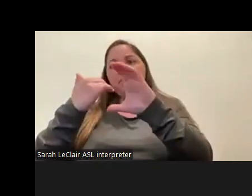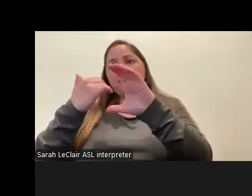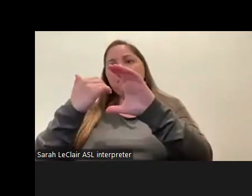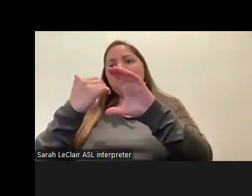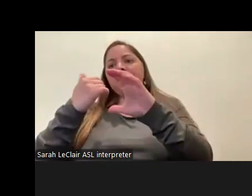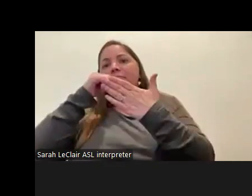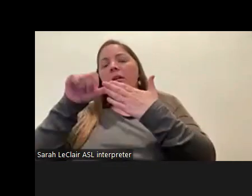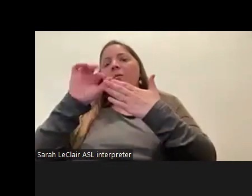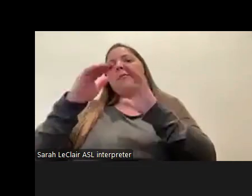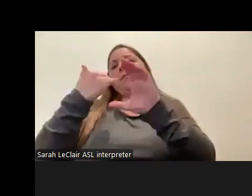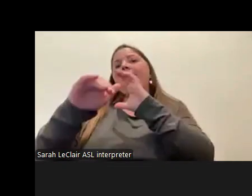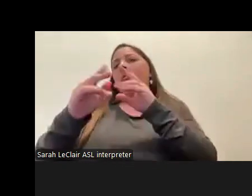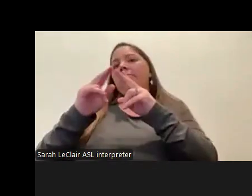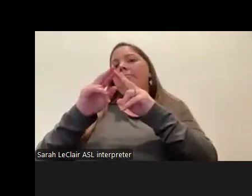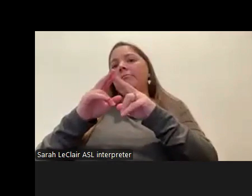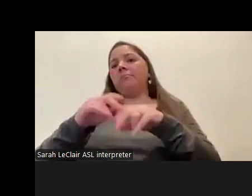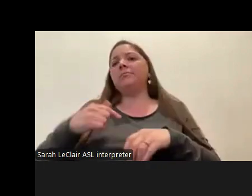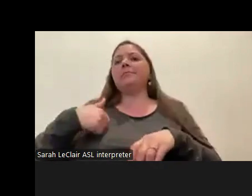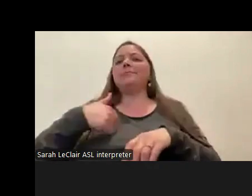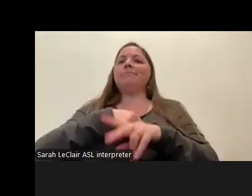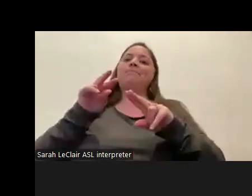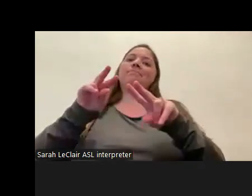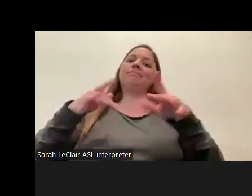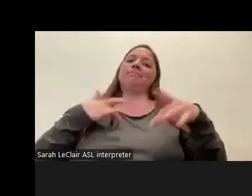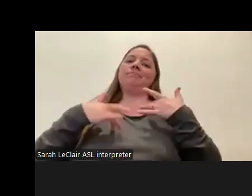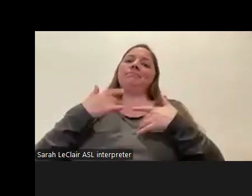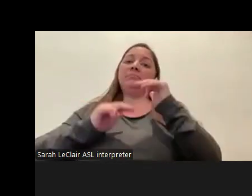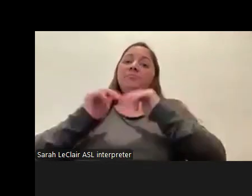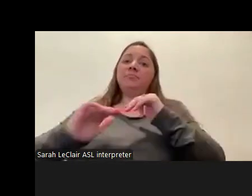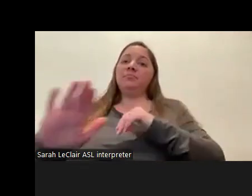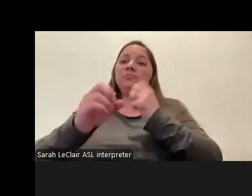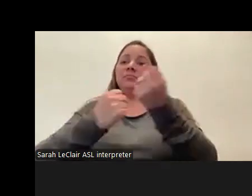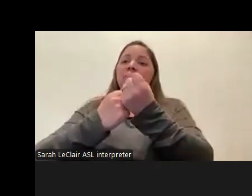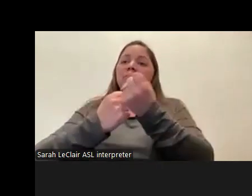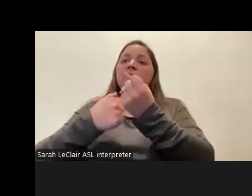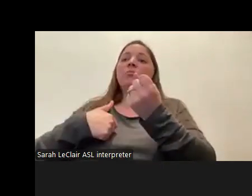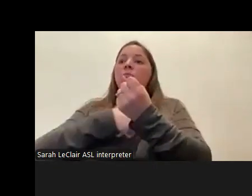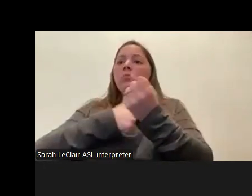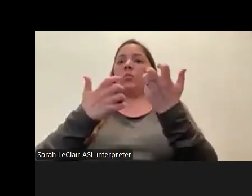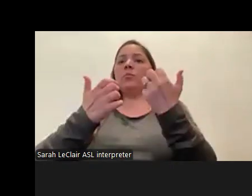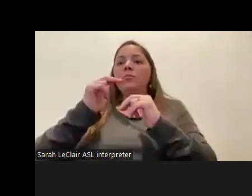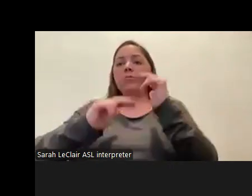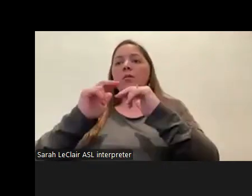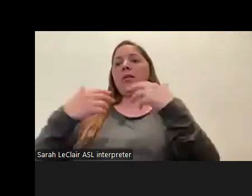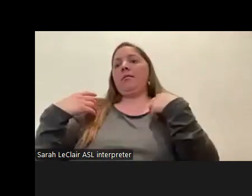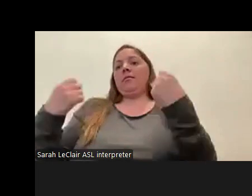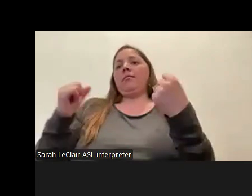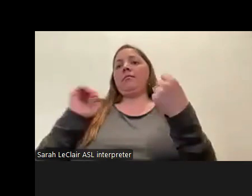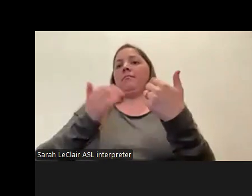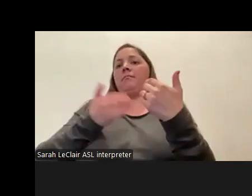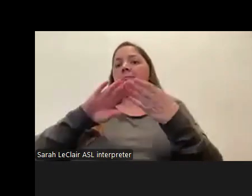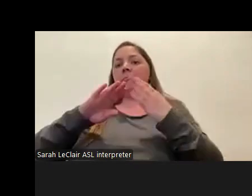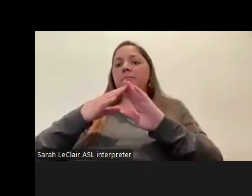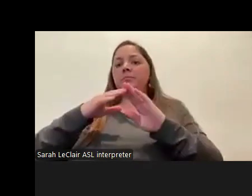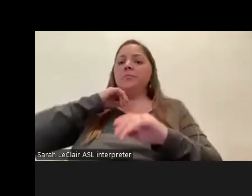really looking forward to building more support so we can strengthen our communities and help them heal. And that's also, it's